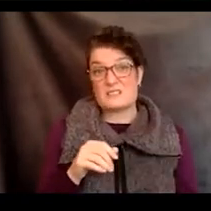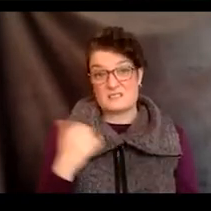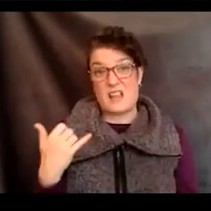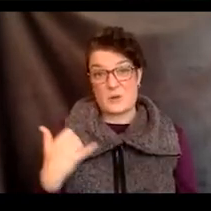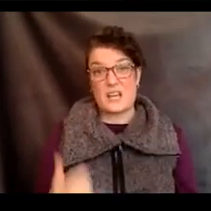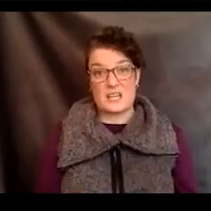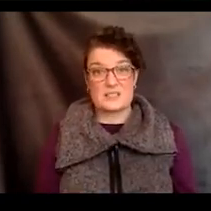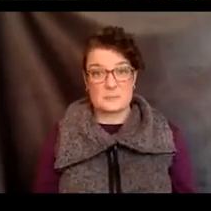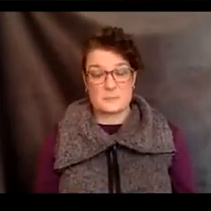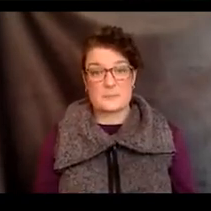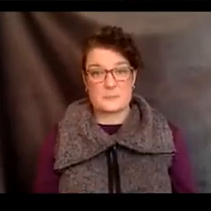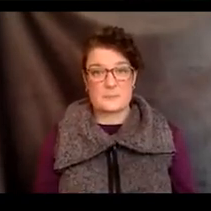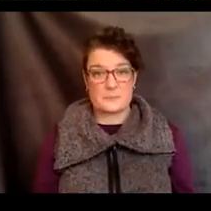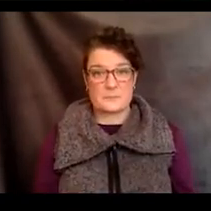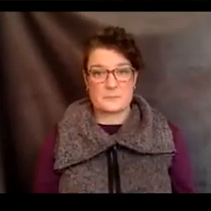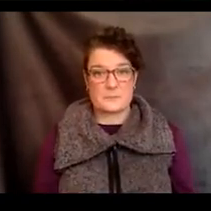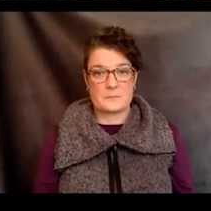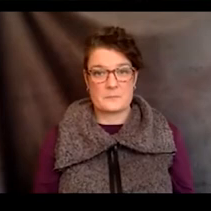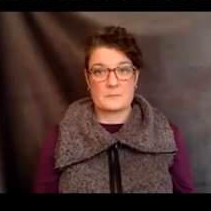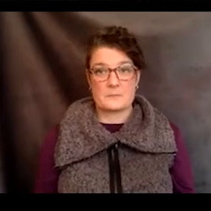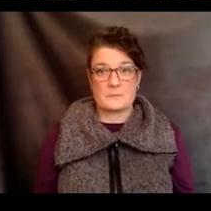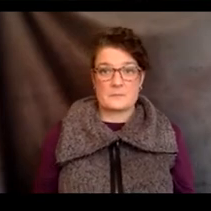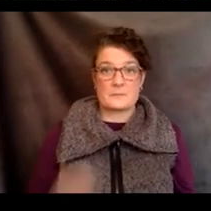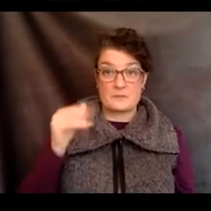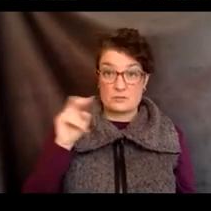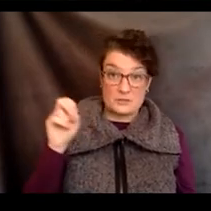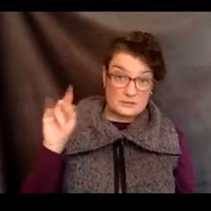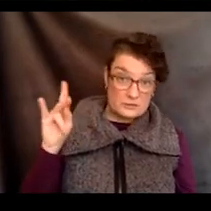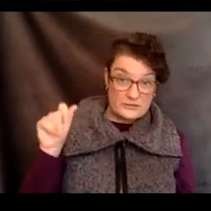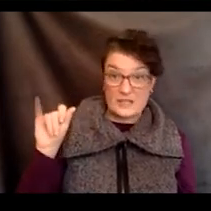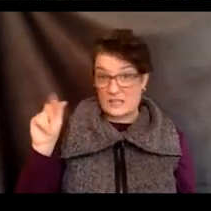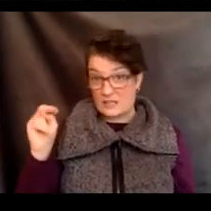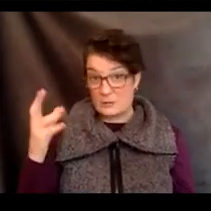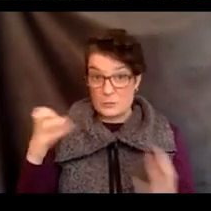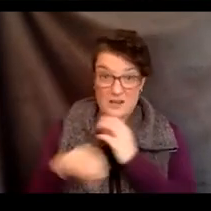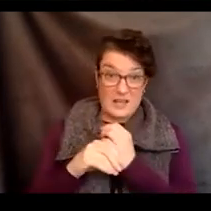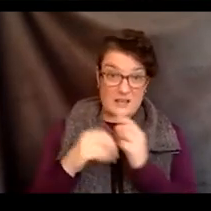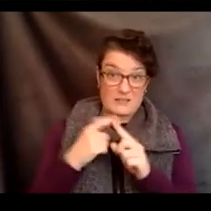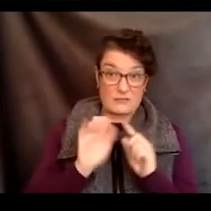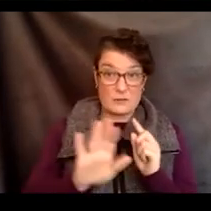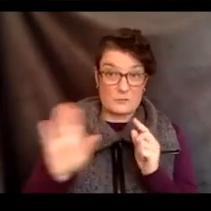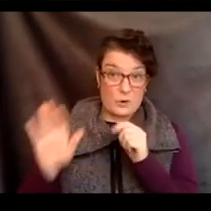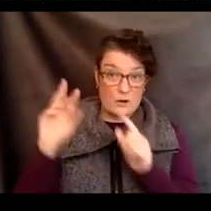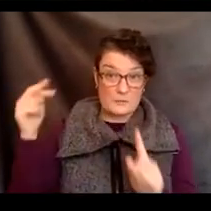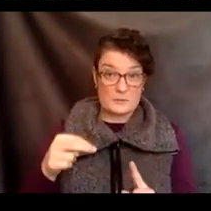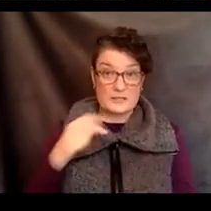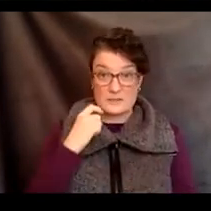nowadays. Yeah. Sophia or Ian, do you want to add anything to that from your